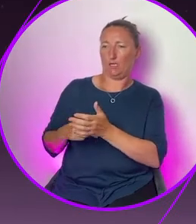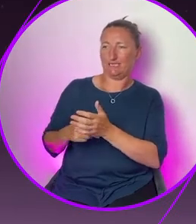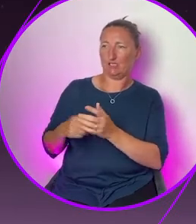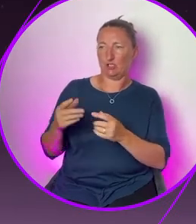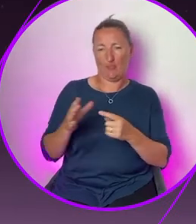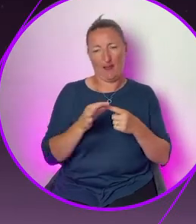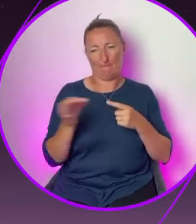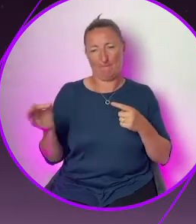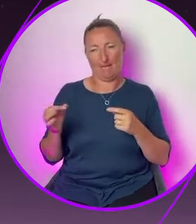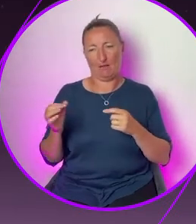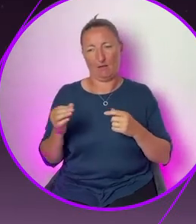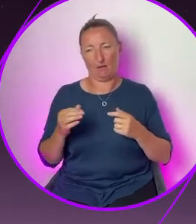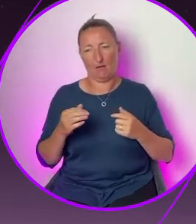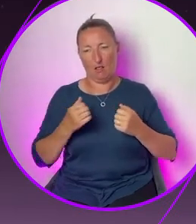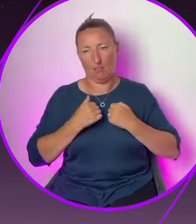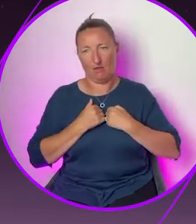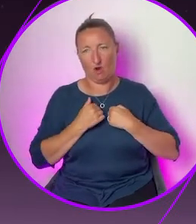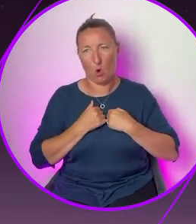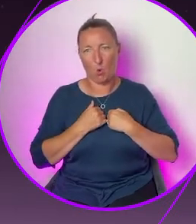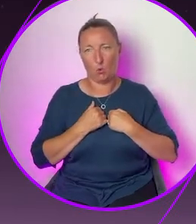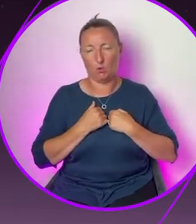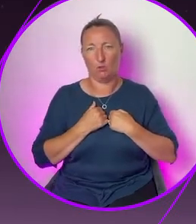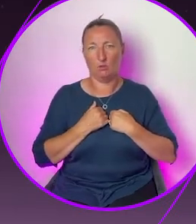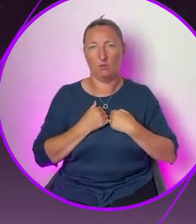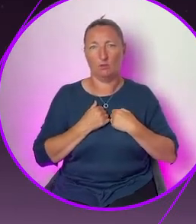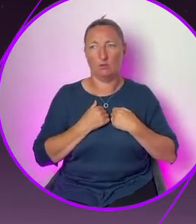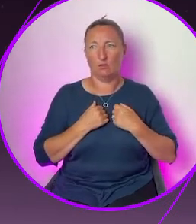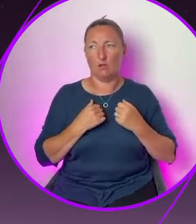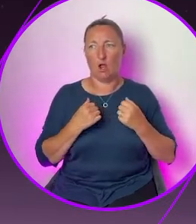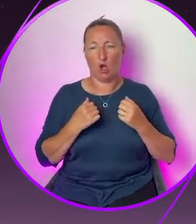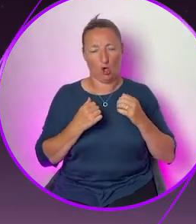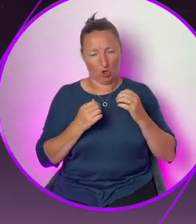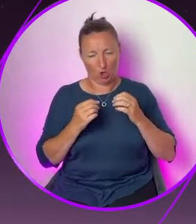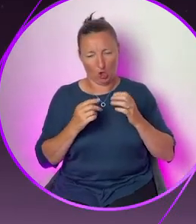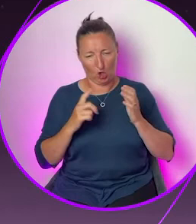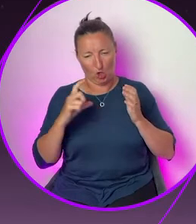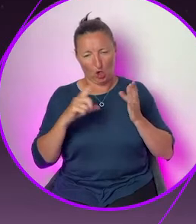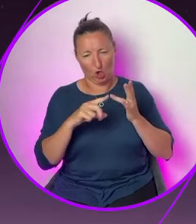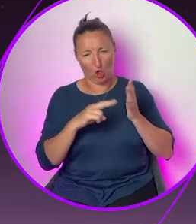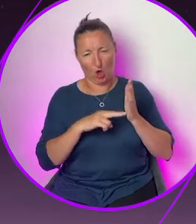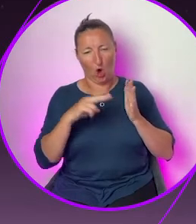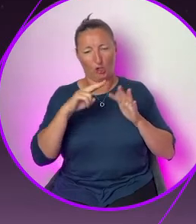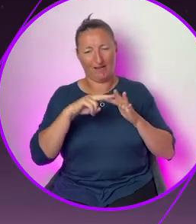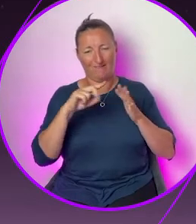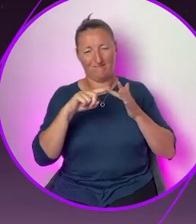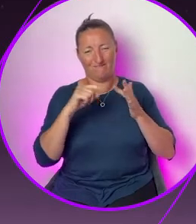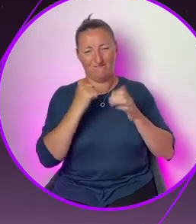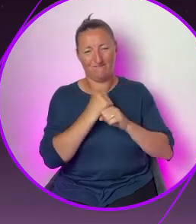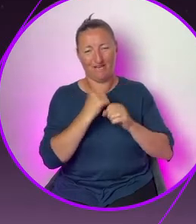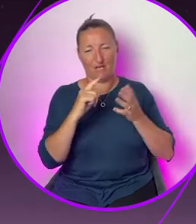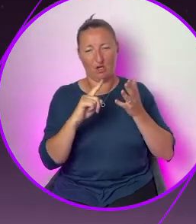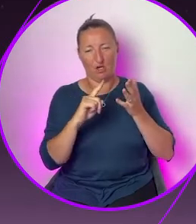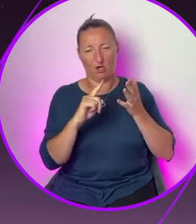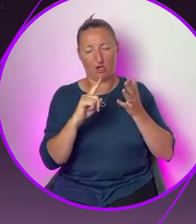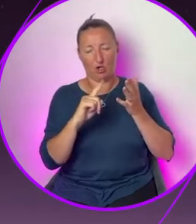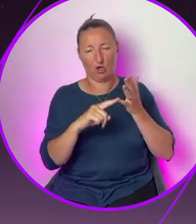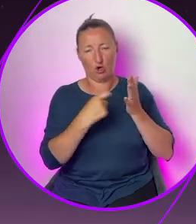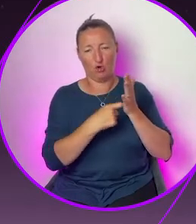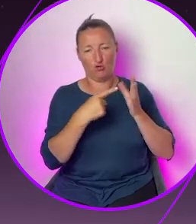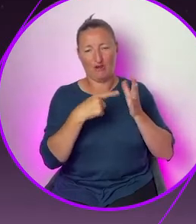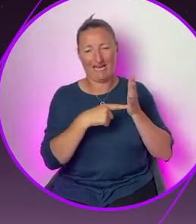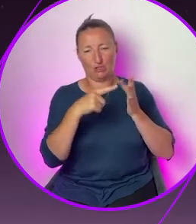R&D configurations that we're So can you repeat it again? Capabilities and Sure. functions. One more time. Have you explored more of